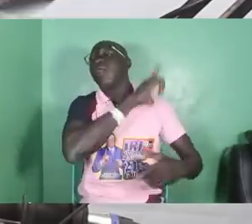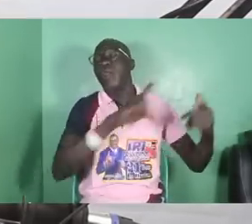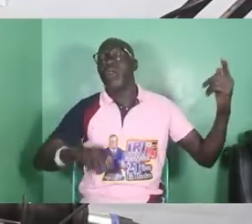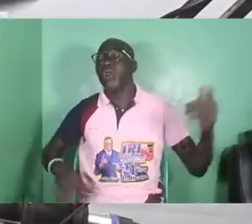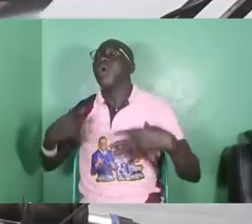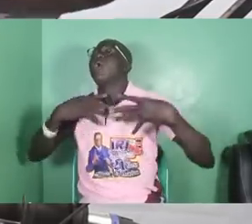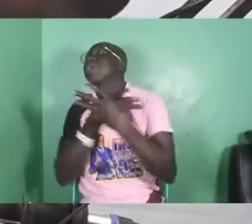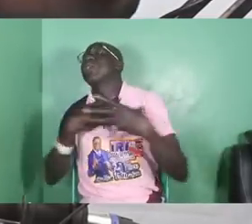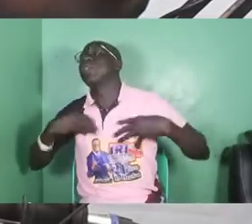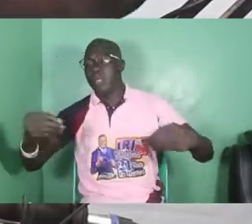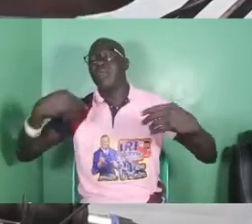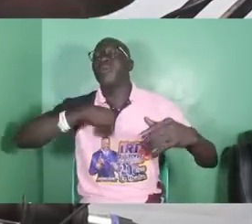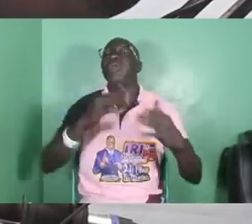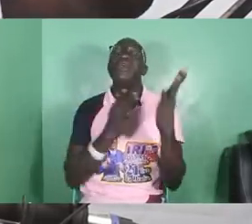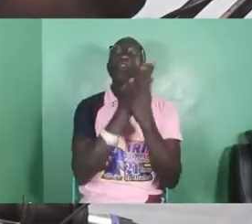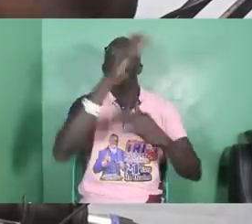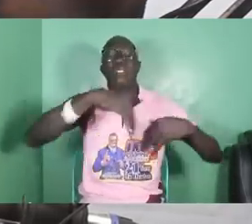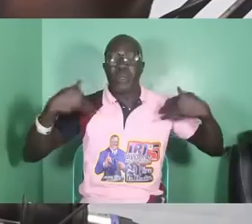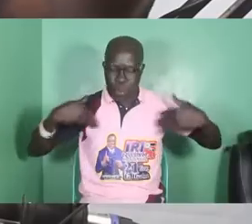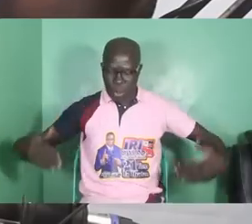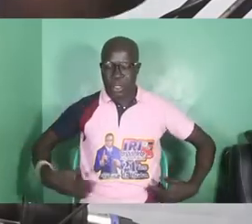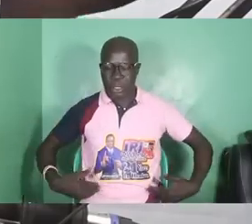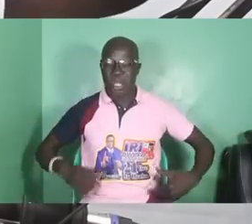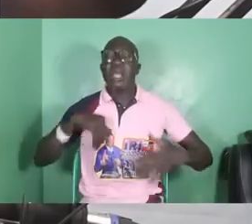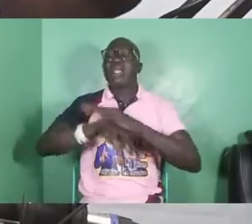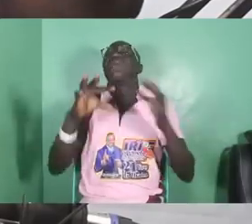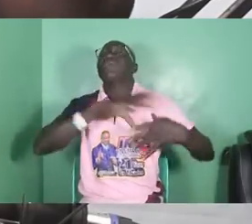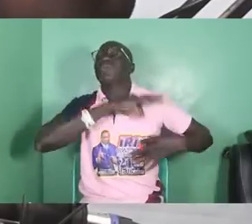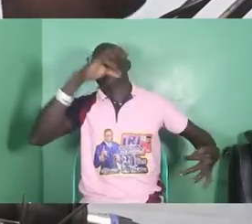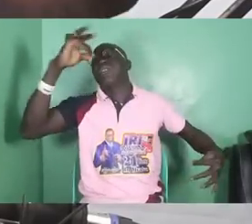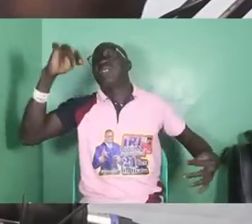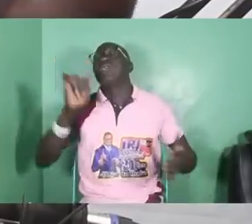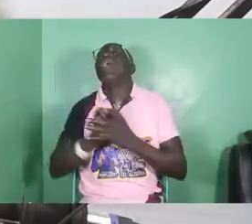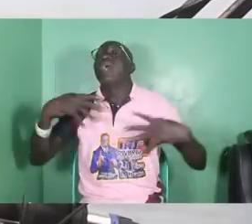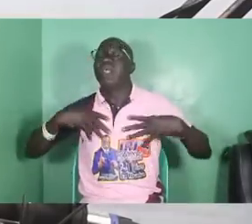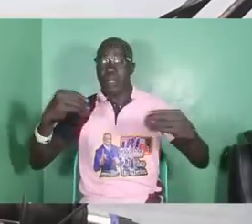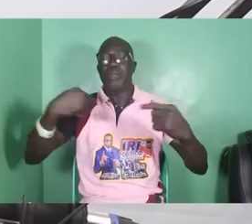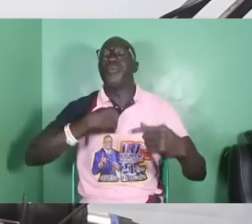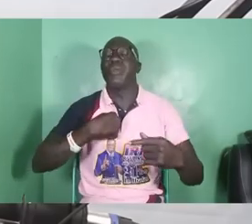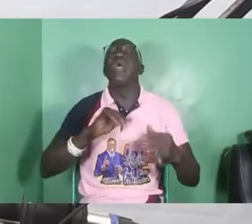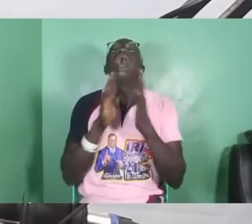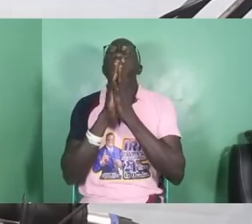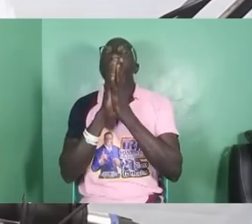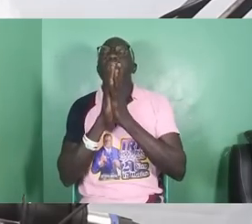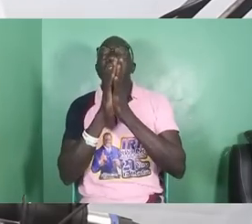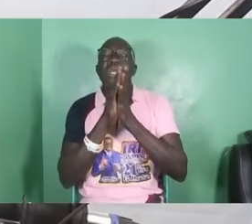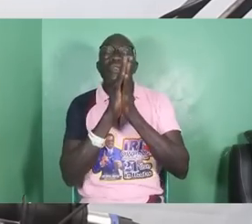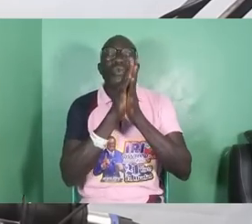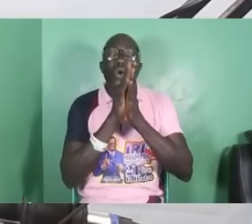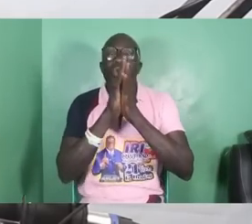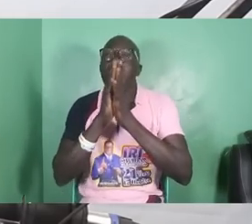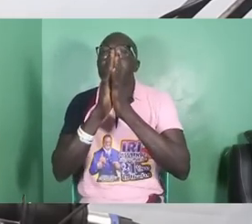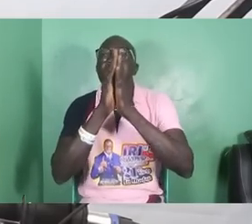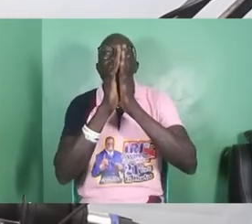e wo mi san kill me nipa ti ara ati ti emi mo e wo mi san o ya adua oruko